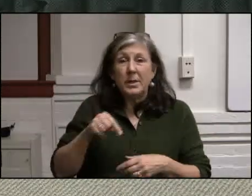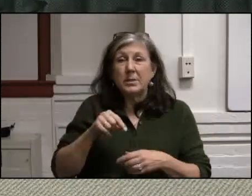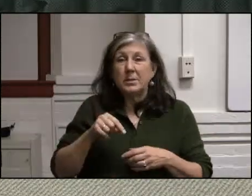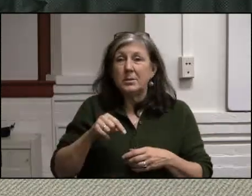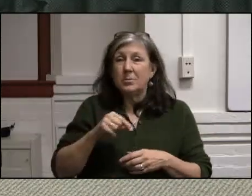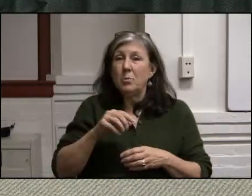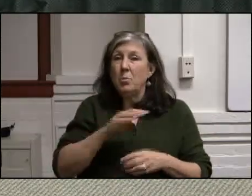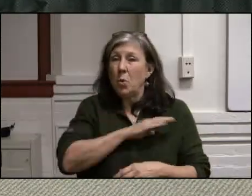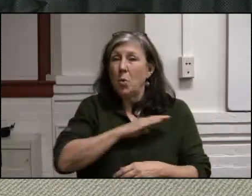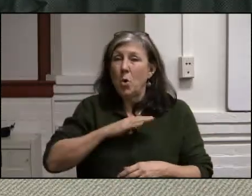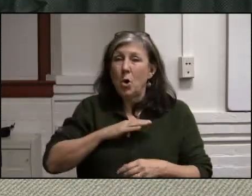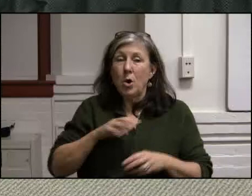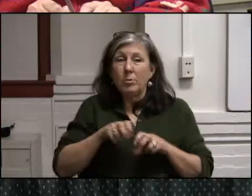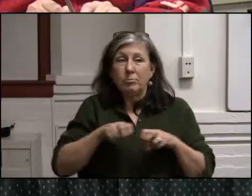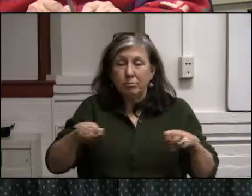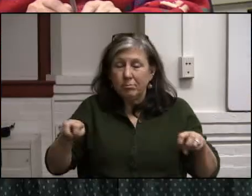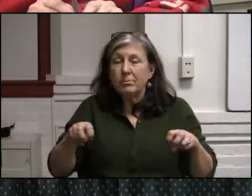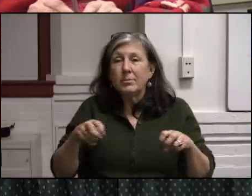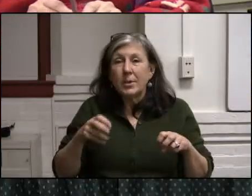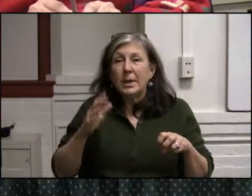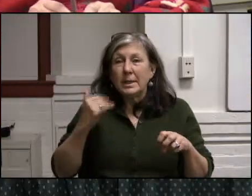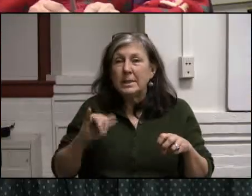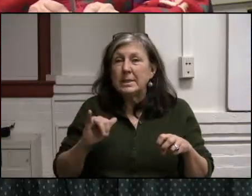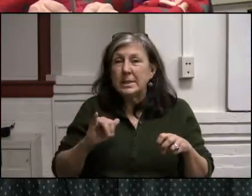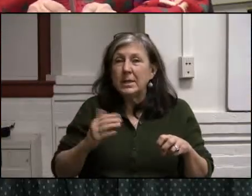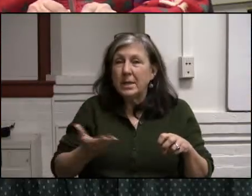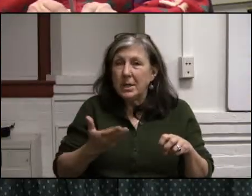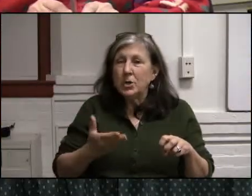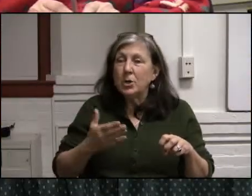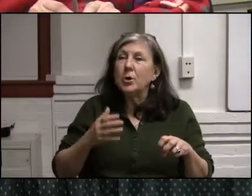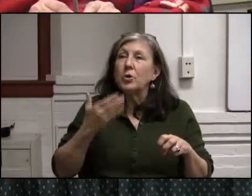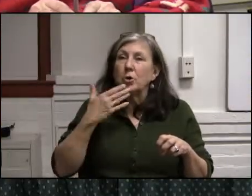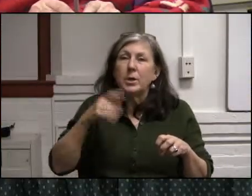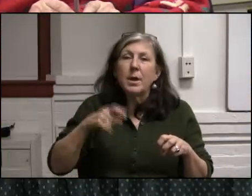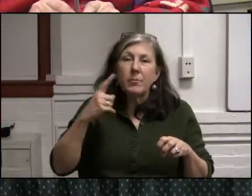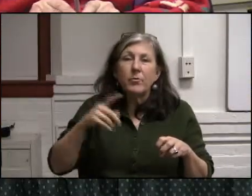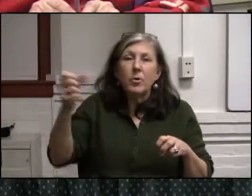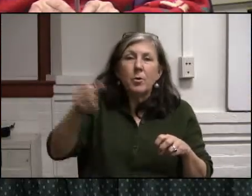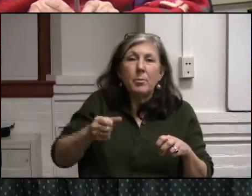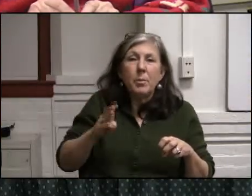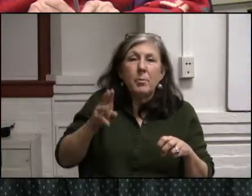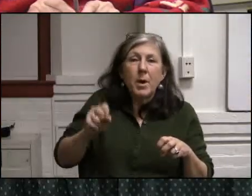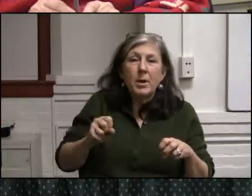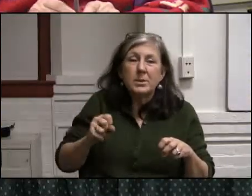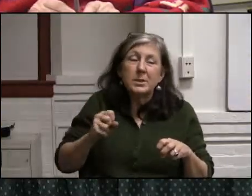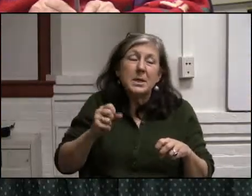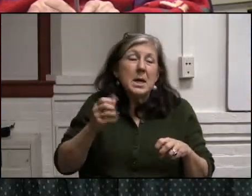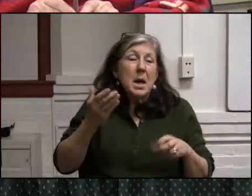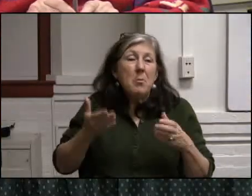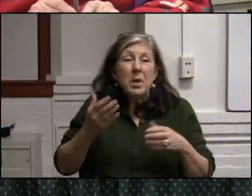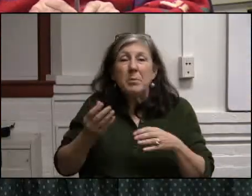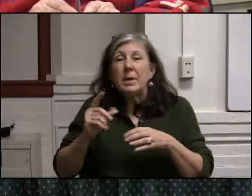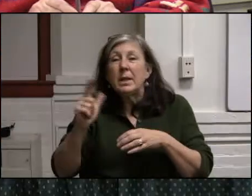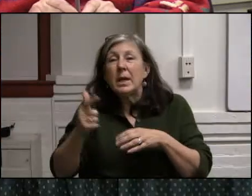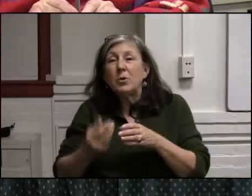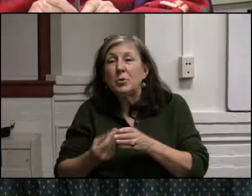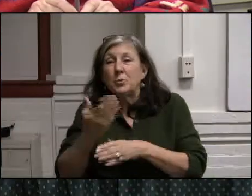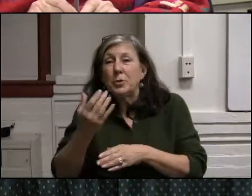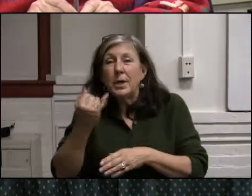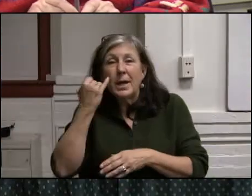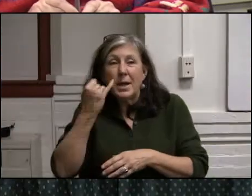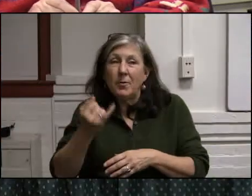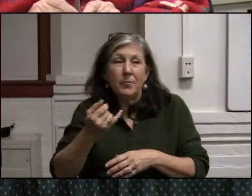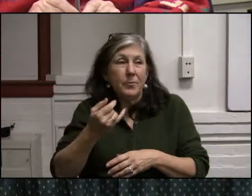have rescue be later in the spring when many of you, maybe all of you, will still be here, but Who knows? Just in case you're not,